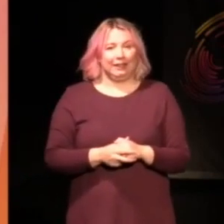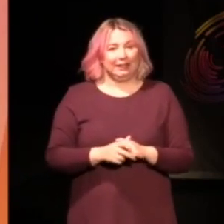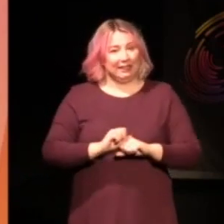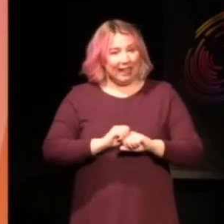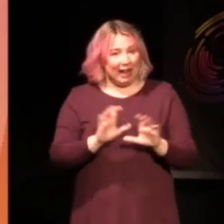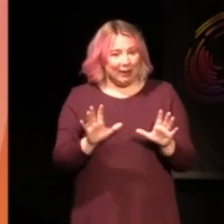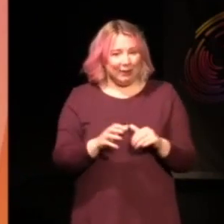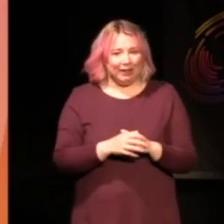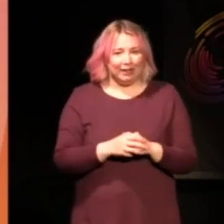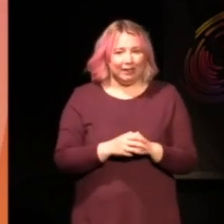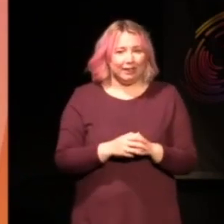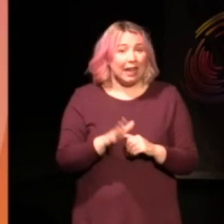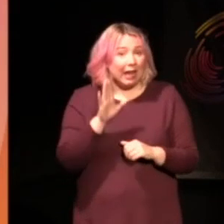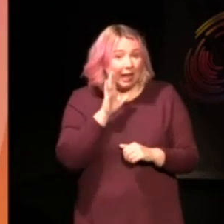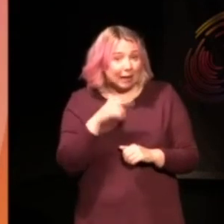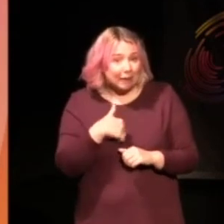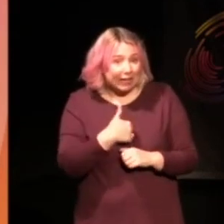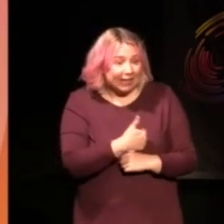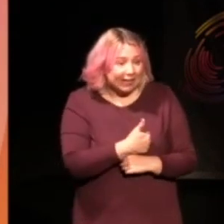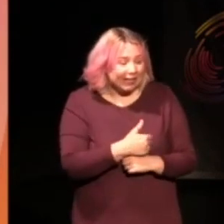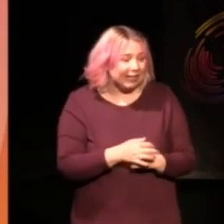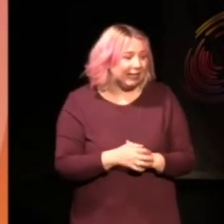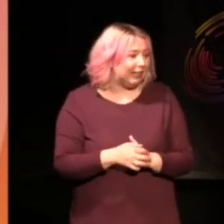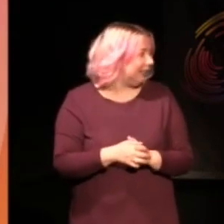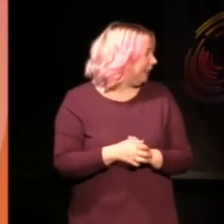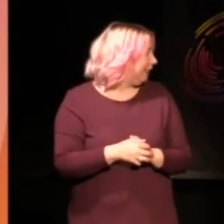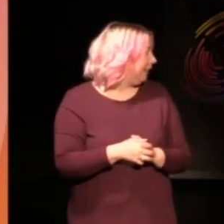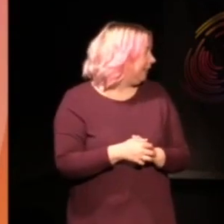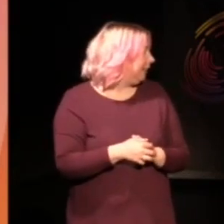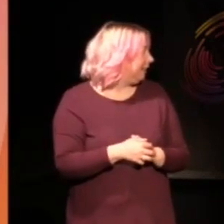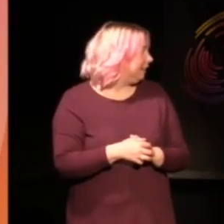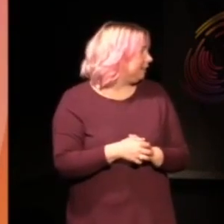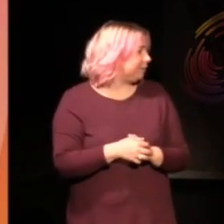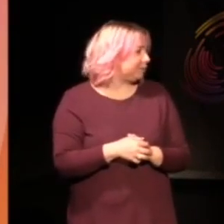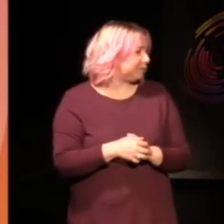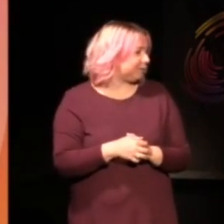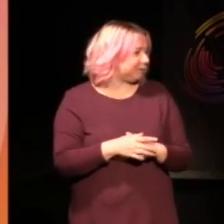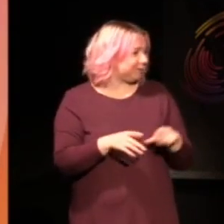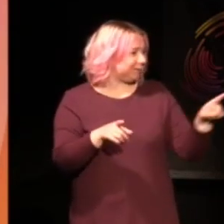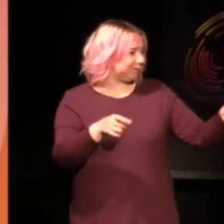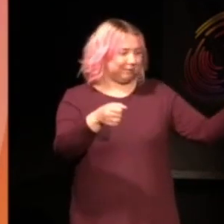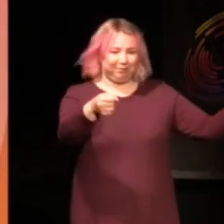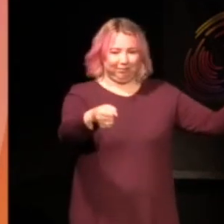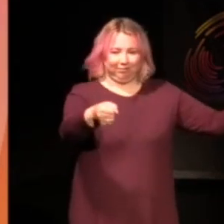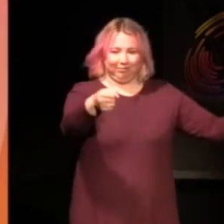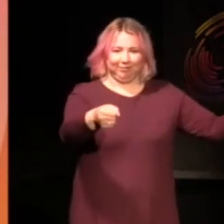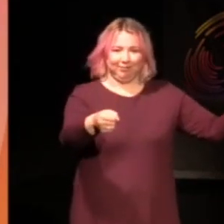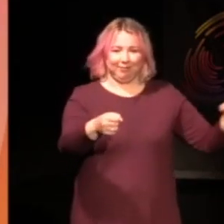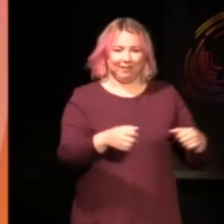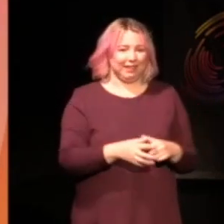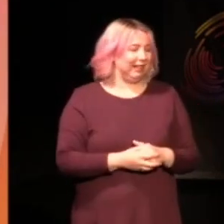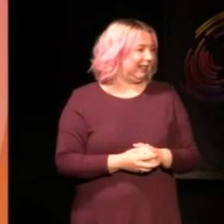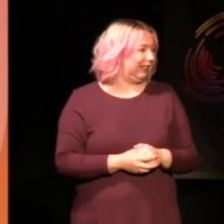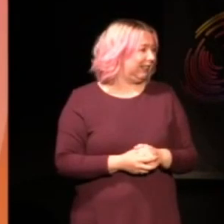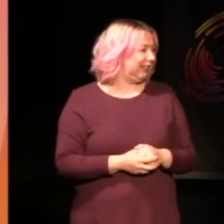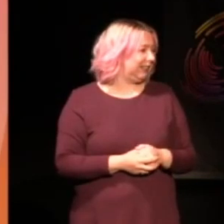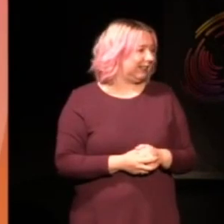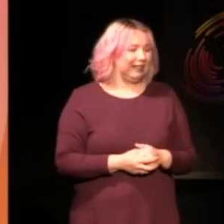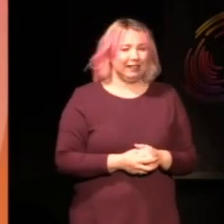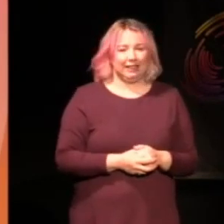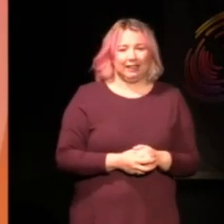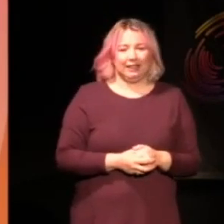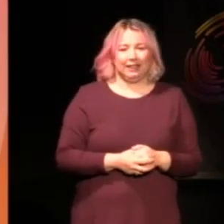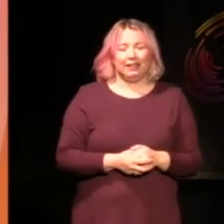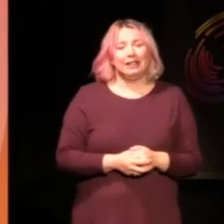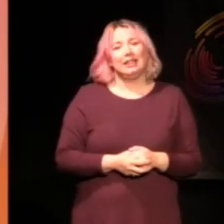Thank you. Can you hear me? Oh, you got, okay, you start and then we'll come to you, okay? No, you go.